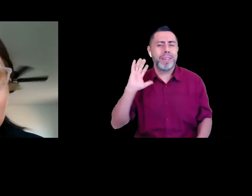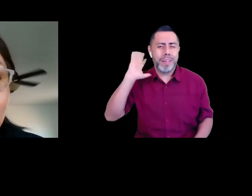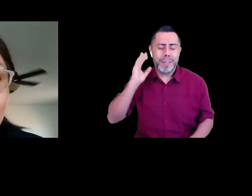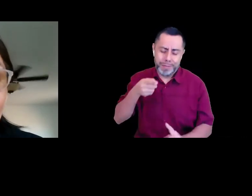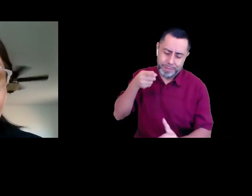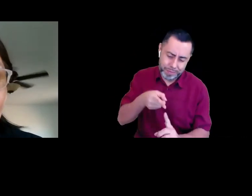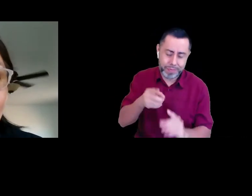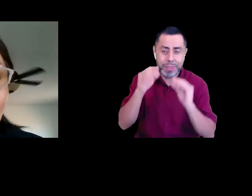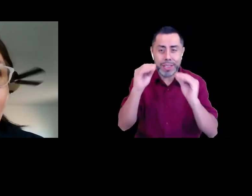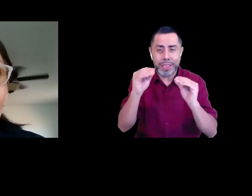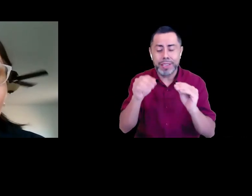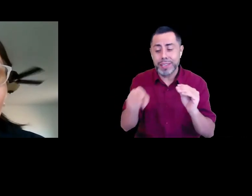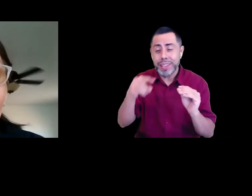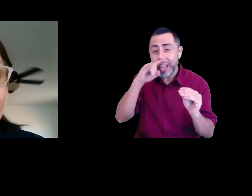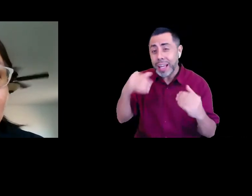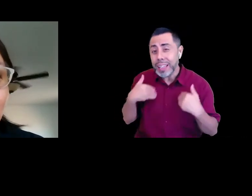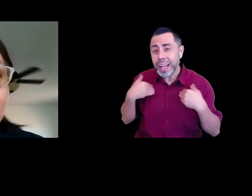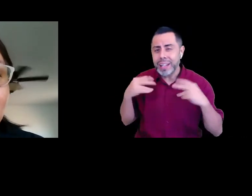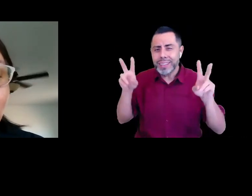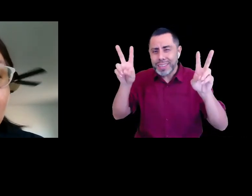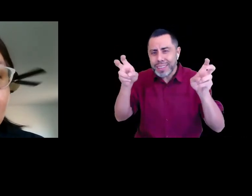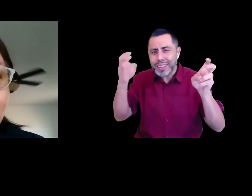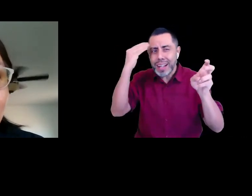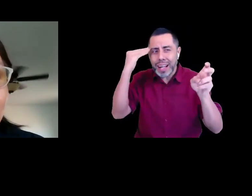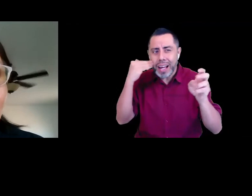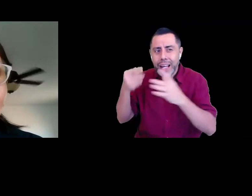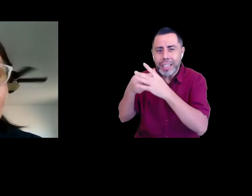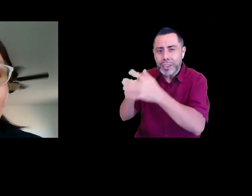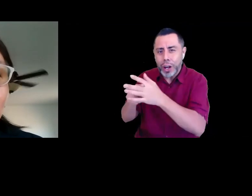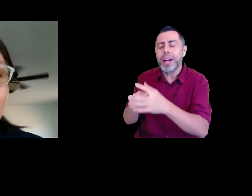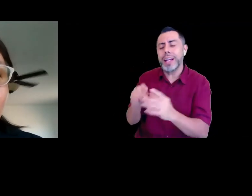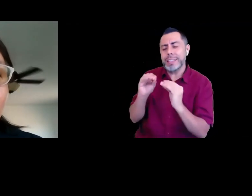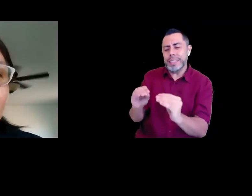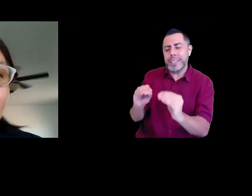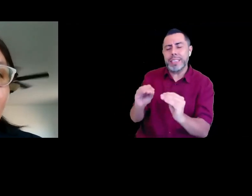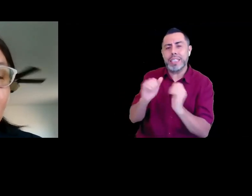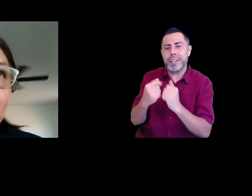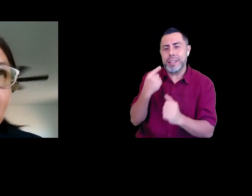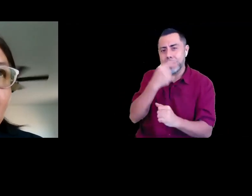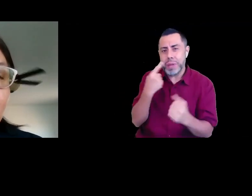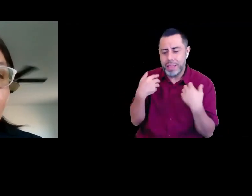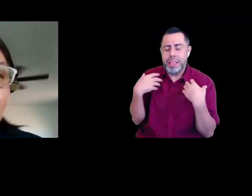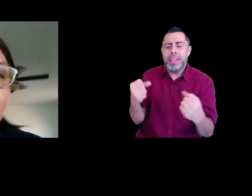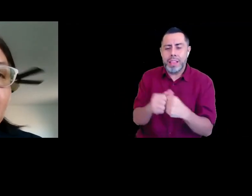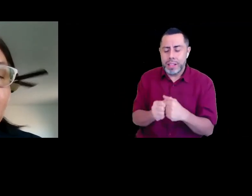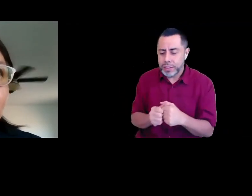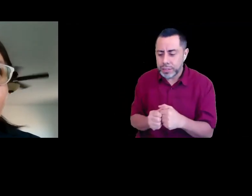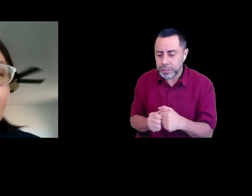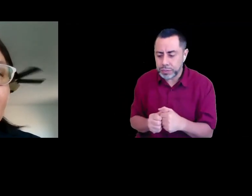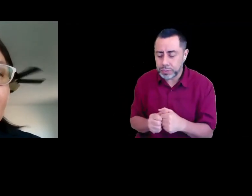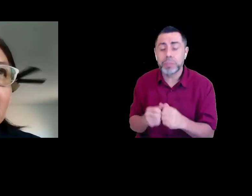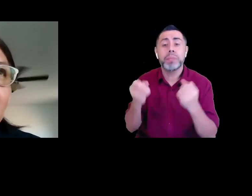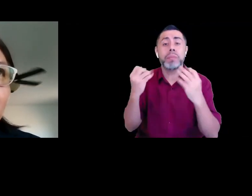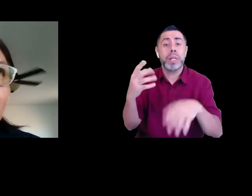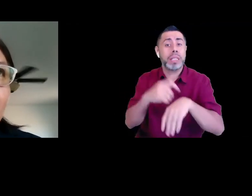that's also through things that we get donated to us. A lot of times, American Dental Association will donate